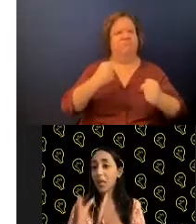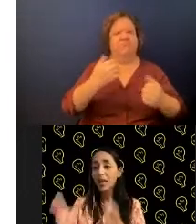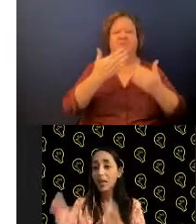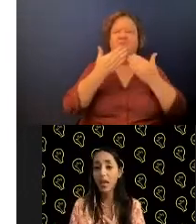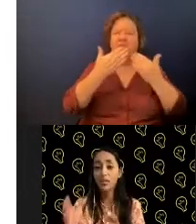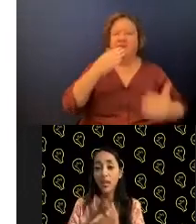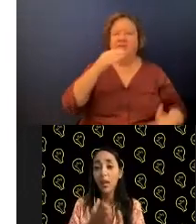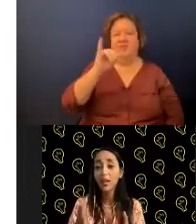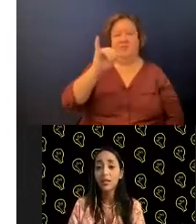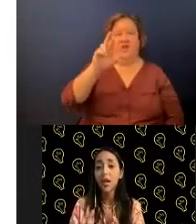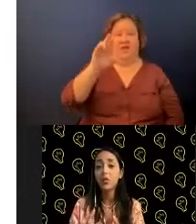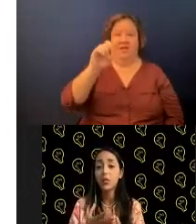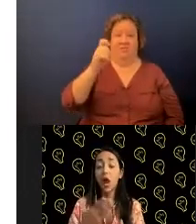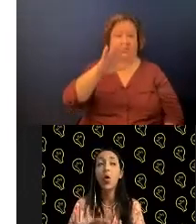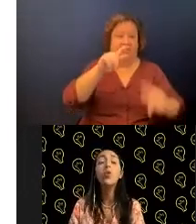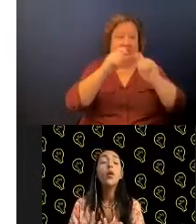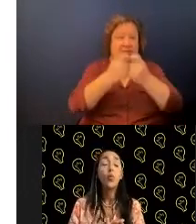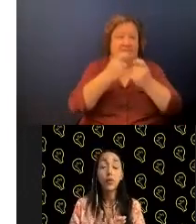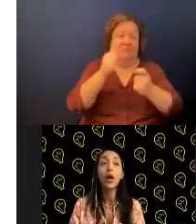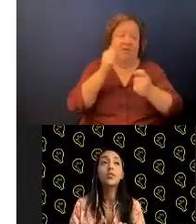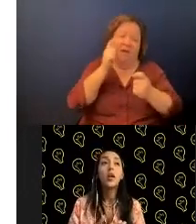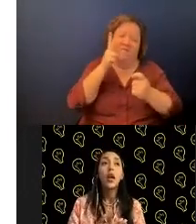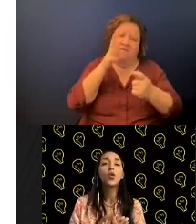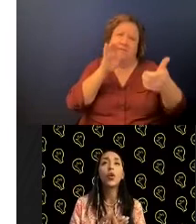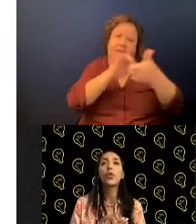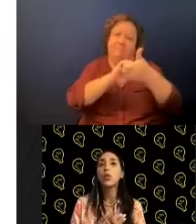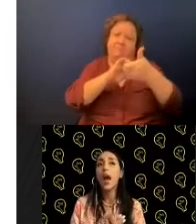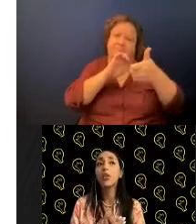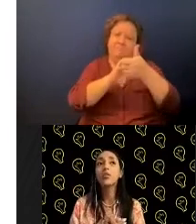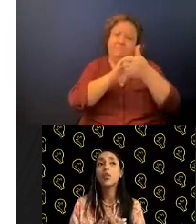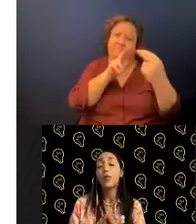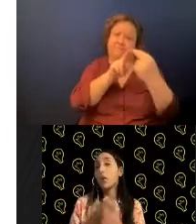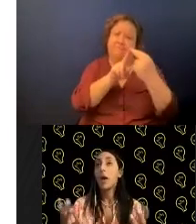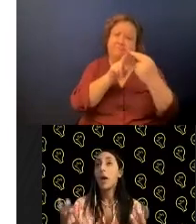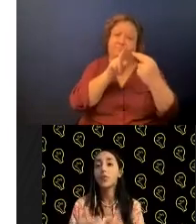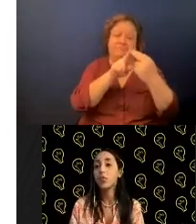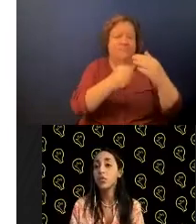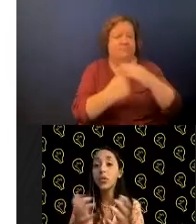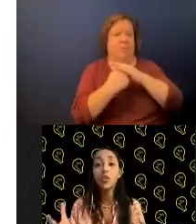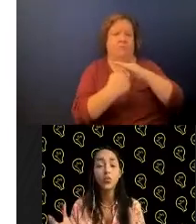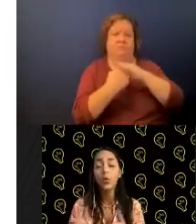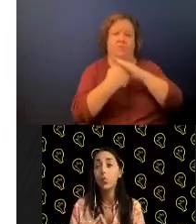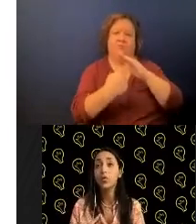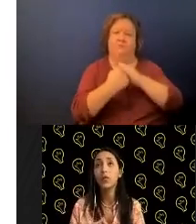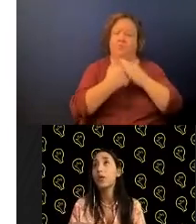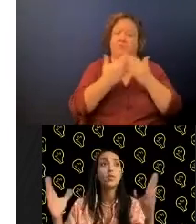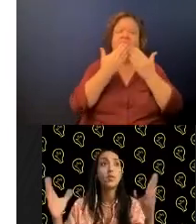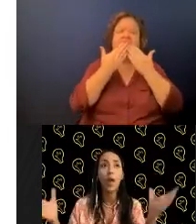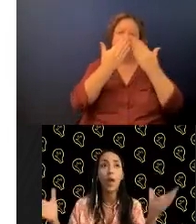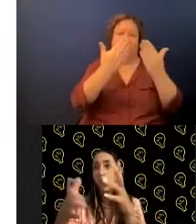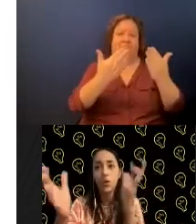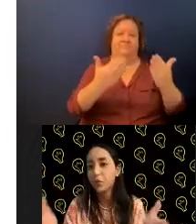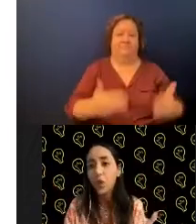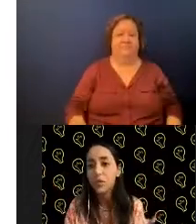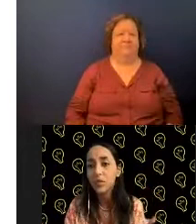day by day, side by side with us in order to guide us, for example, through this research program, which is the first time